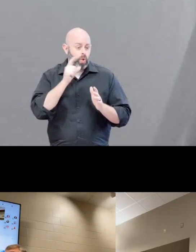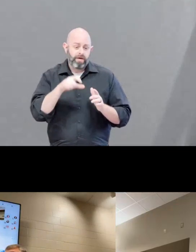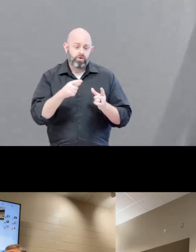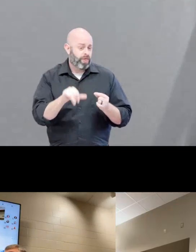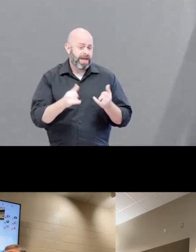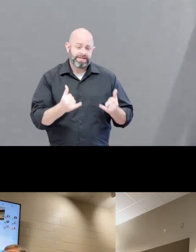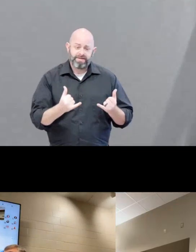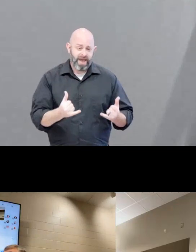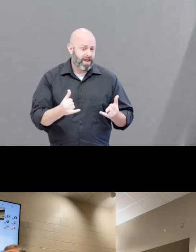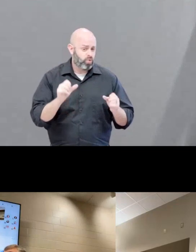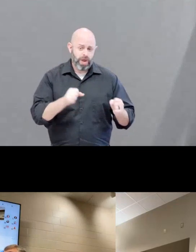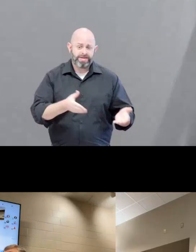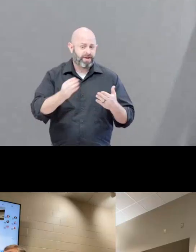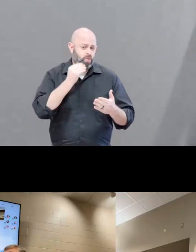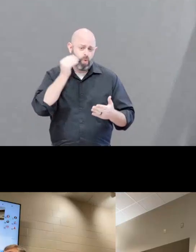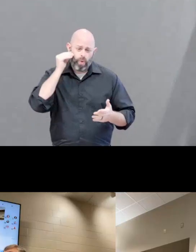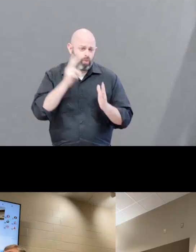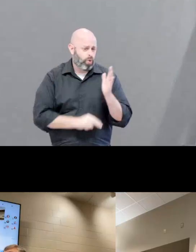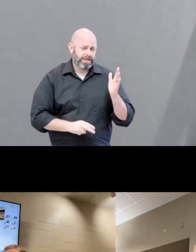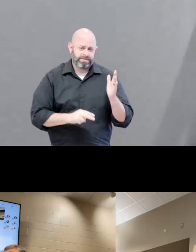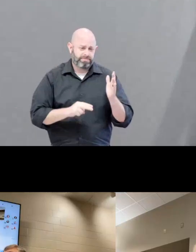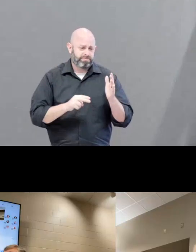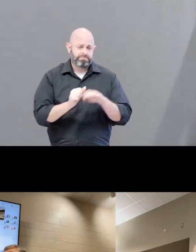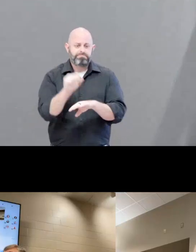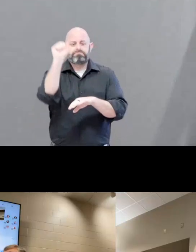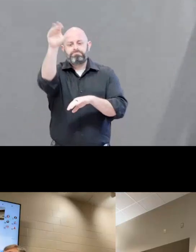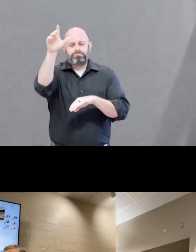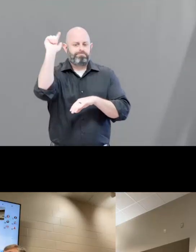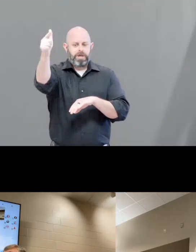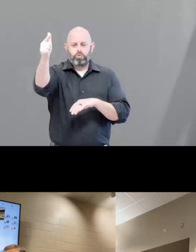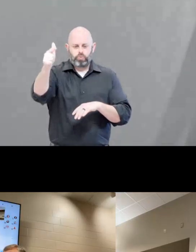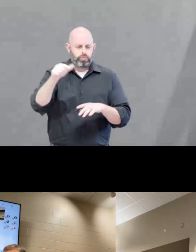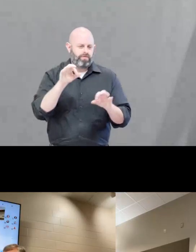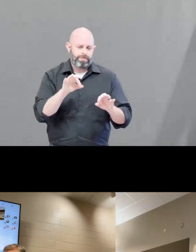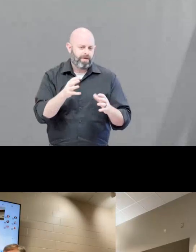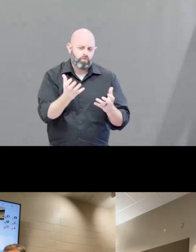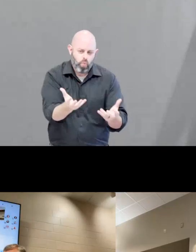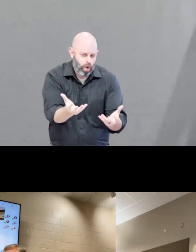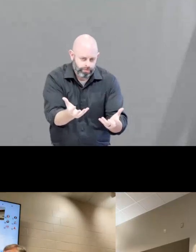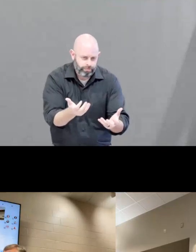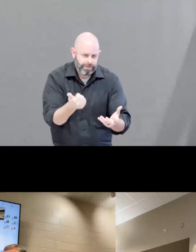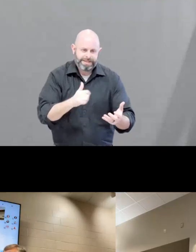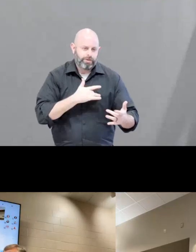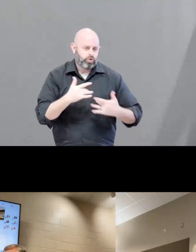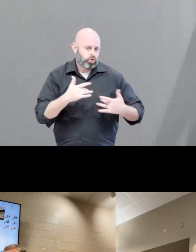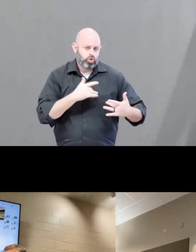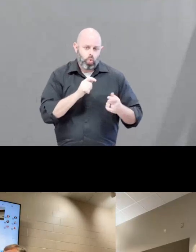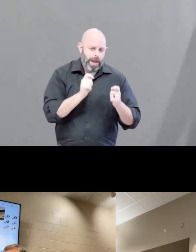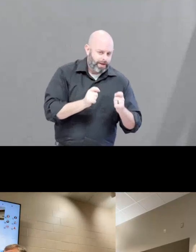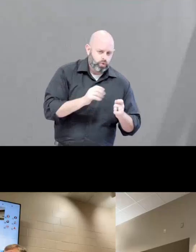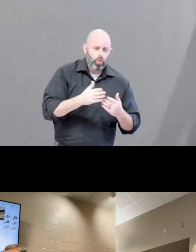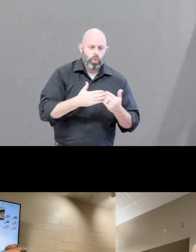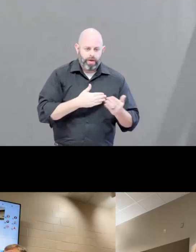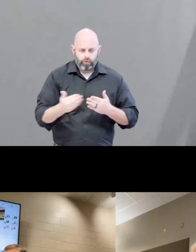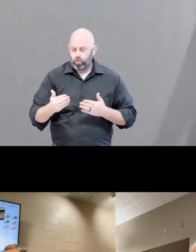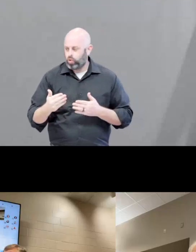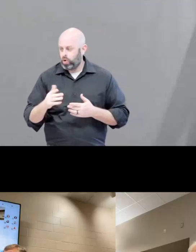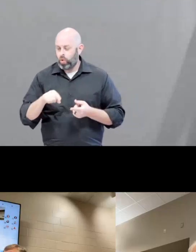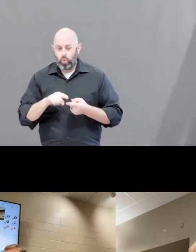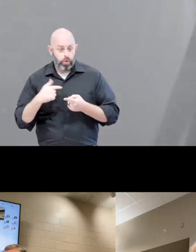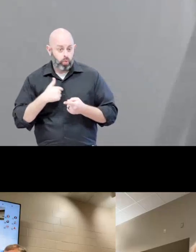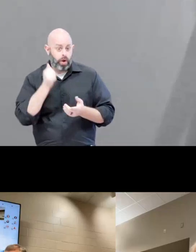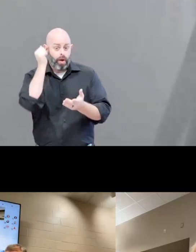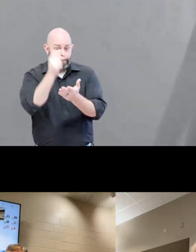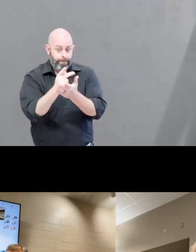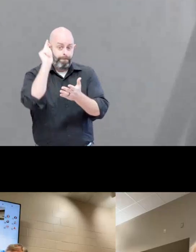that today. So y'all can take it and read it, Understand. and at some point, give your feedback if you have concerns or edits or things like that. And then when we go to